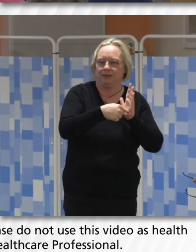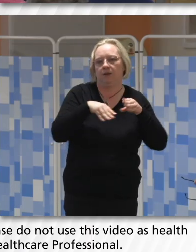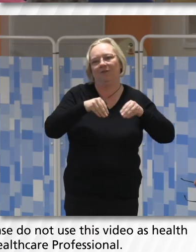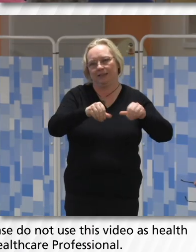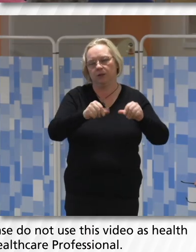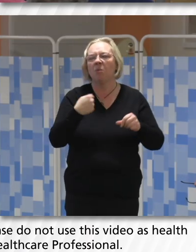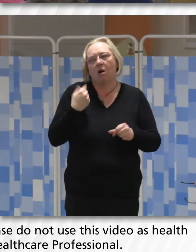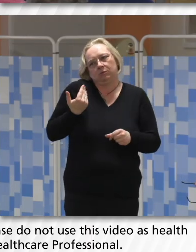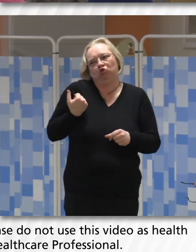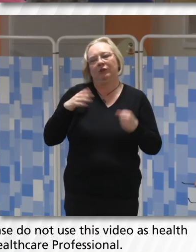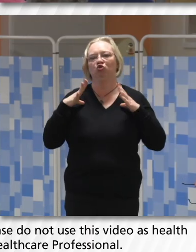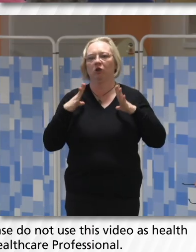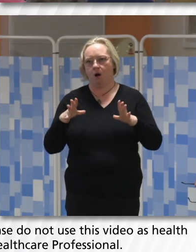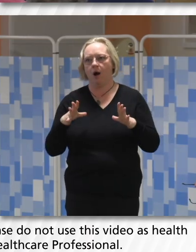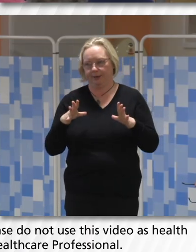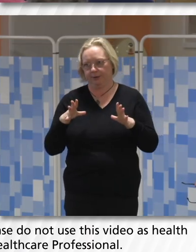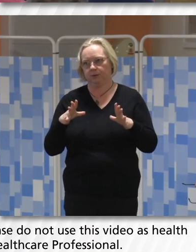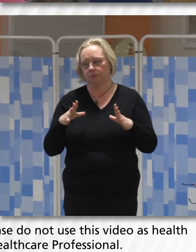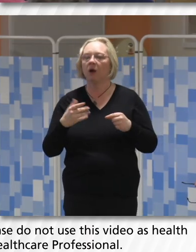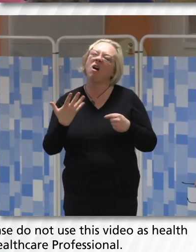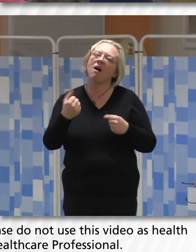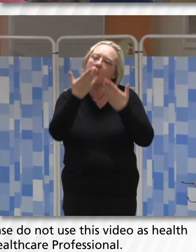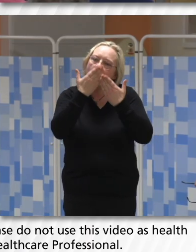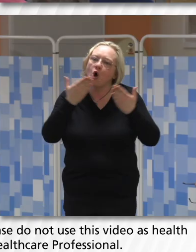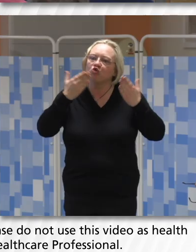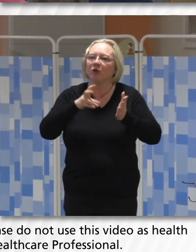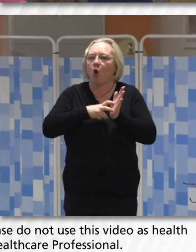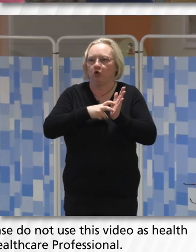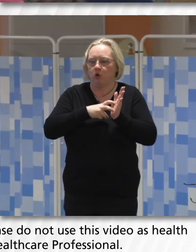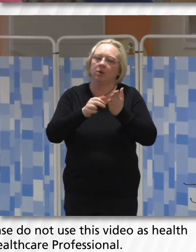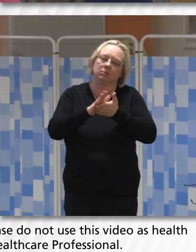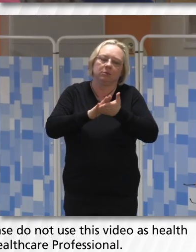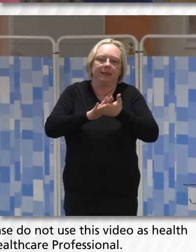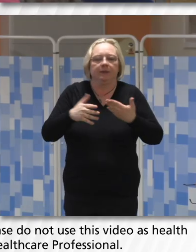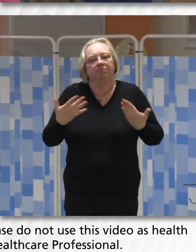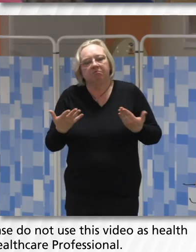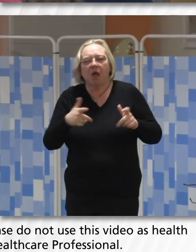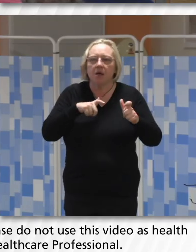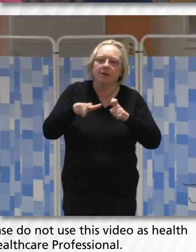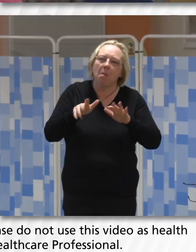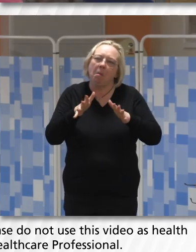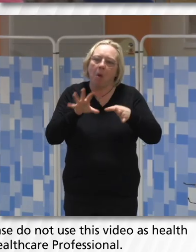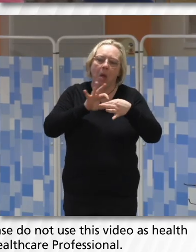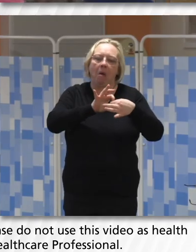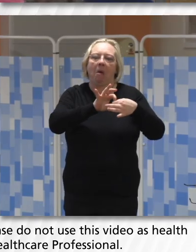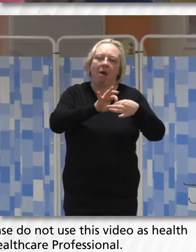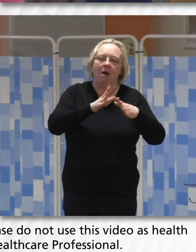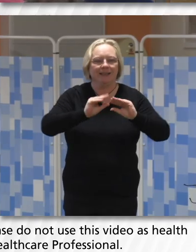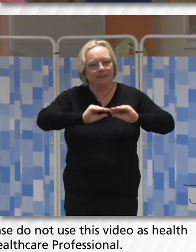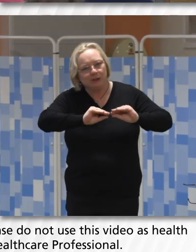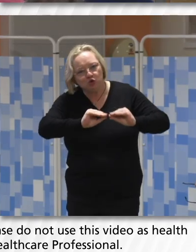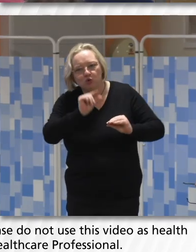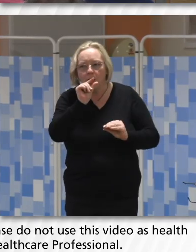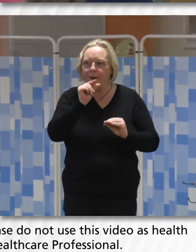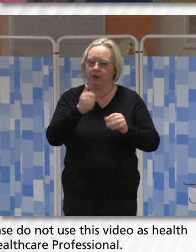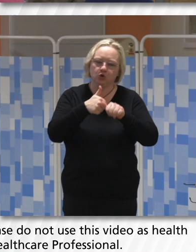retired from clinical practice. I have an honorary contract with the Trust, which means I'm still kind of teaching and doing